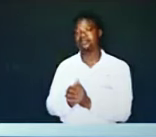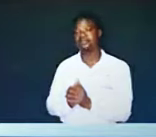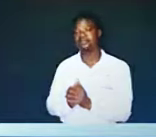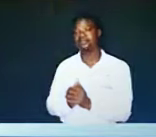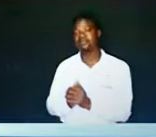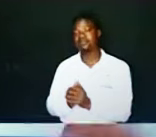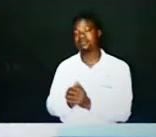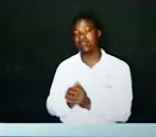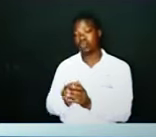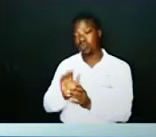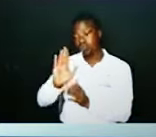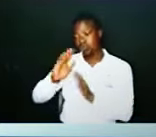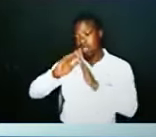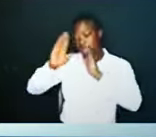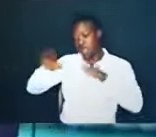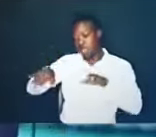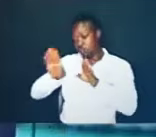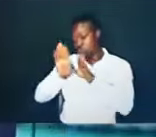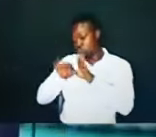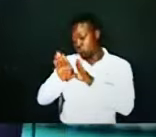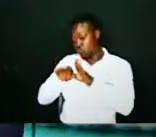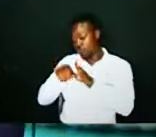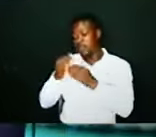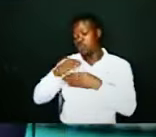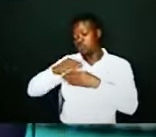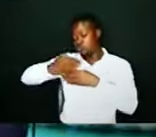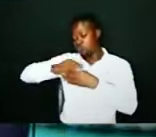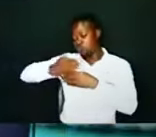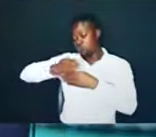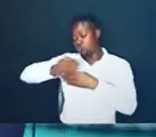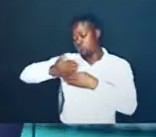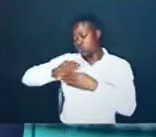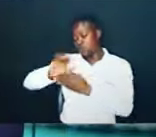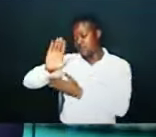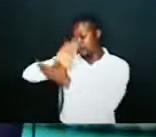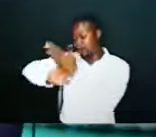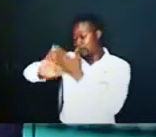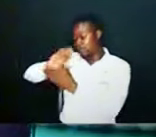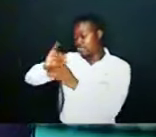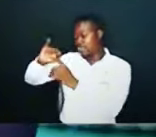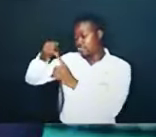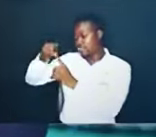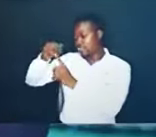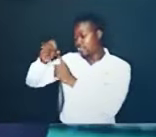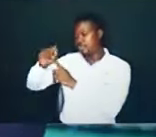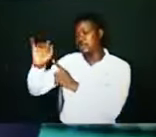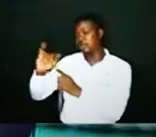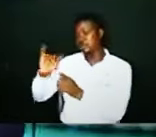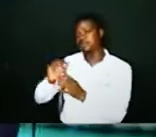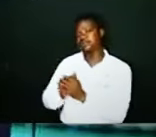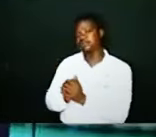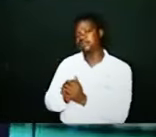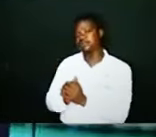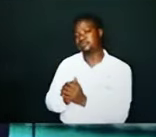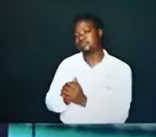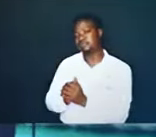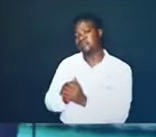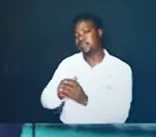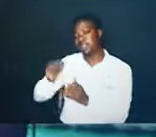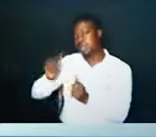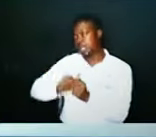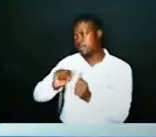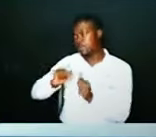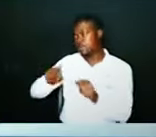open towards Jerusalem. Ne mpuma no na wabuebua edi nani akire Jerusalem. Wherever they went, wherever